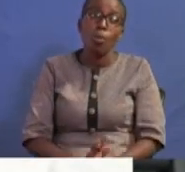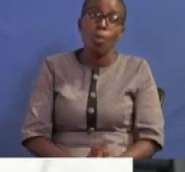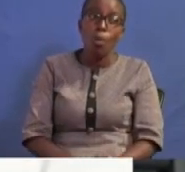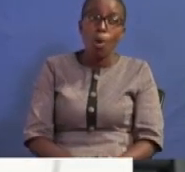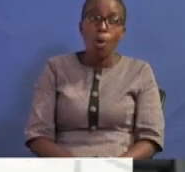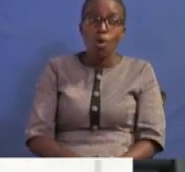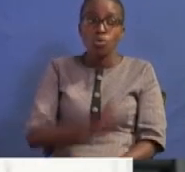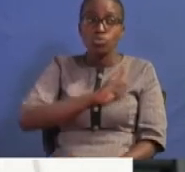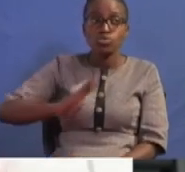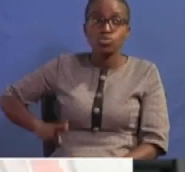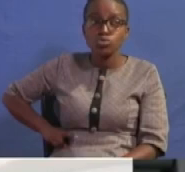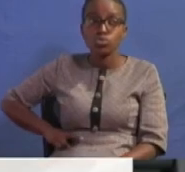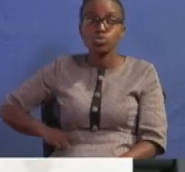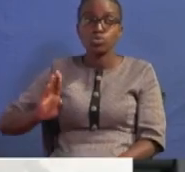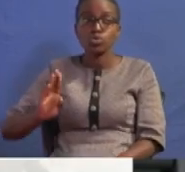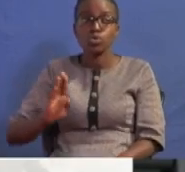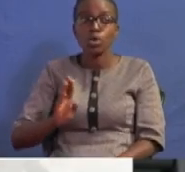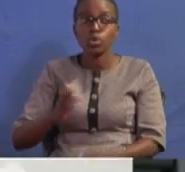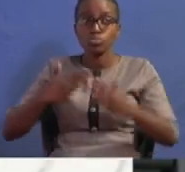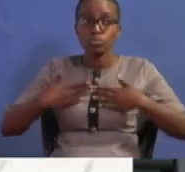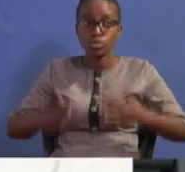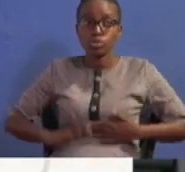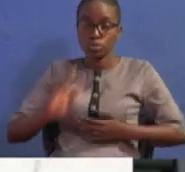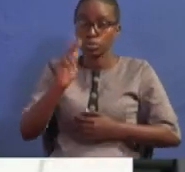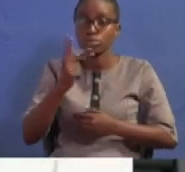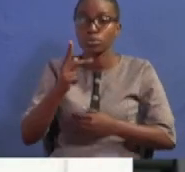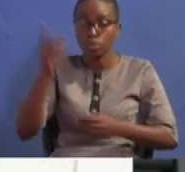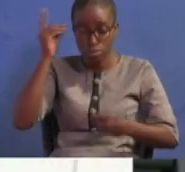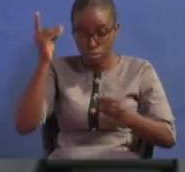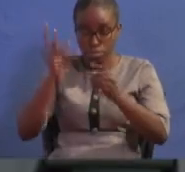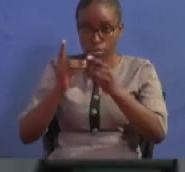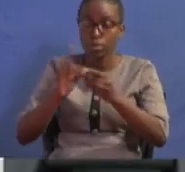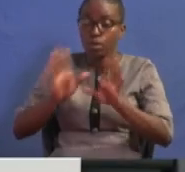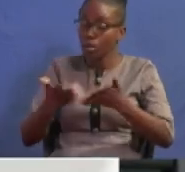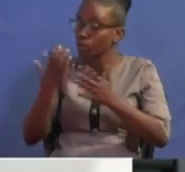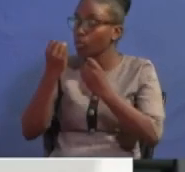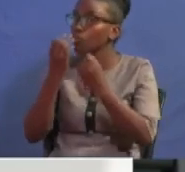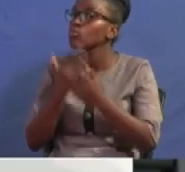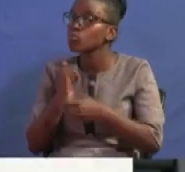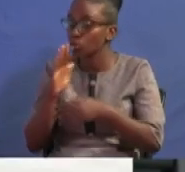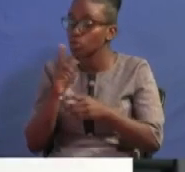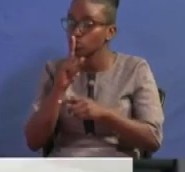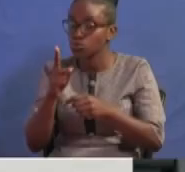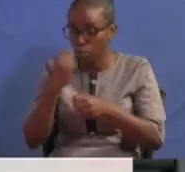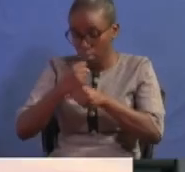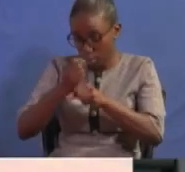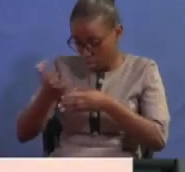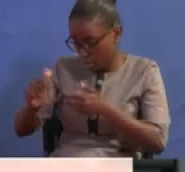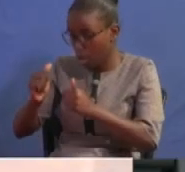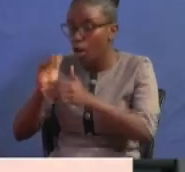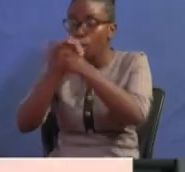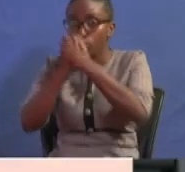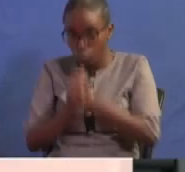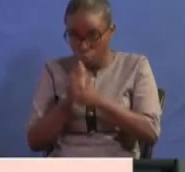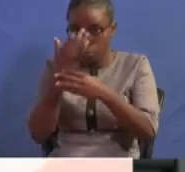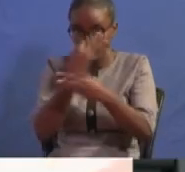in Kenya will decide how they want to make sure that the freedom of worship in Kenya is